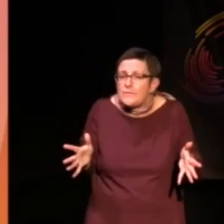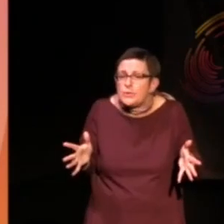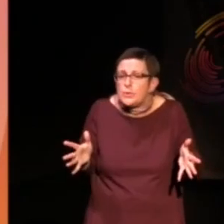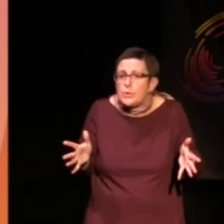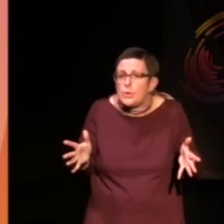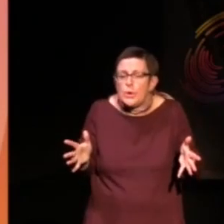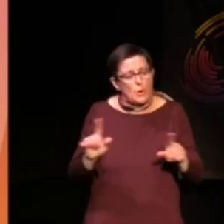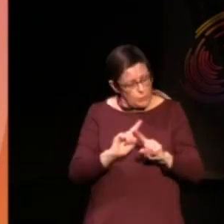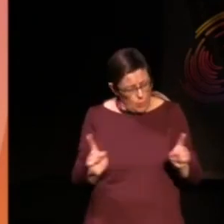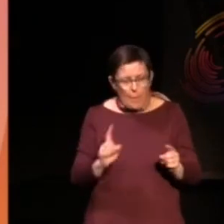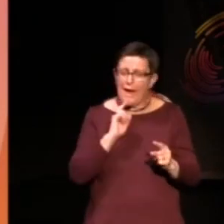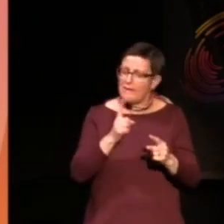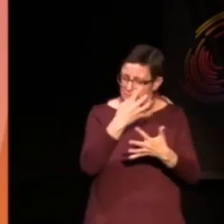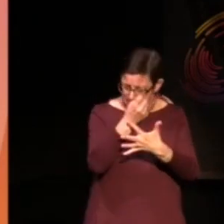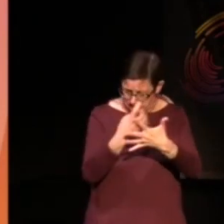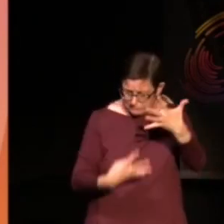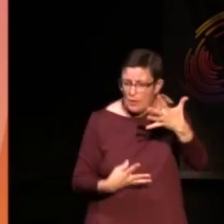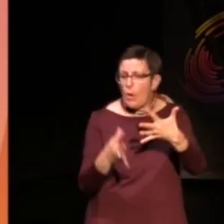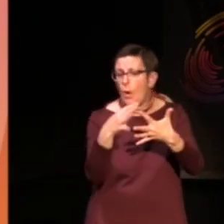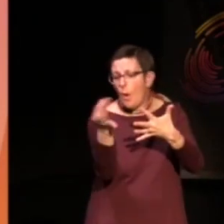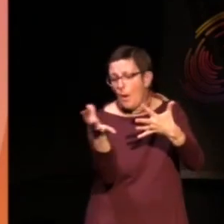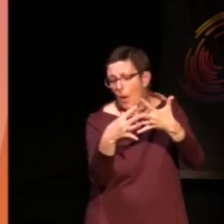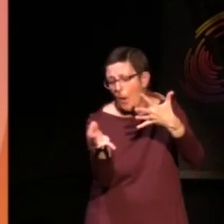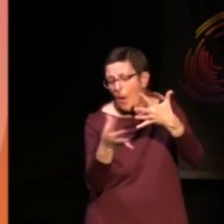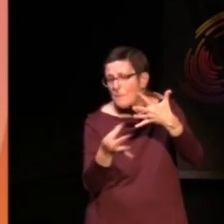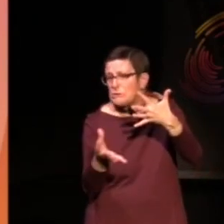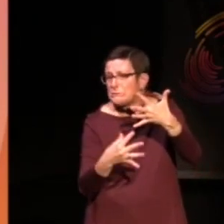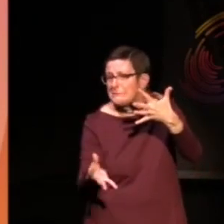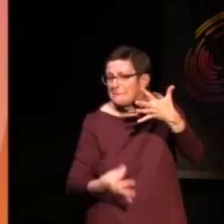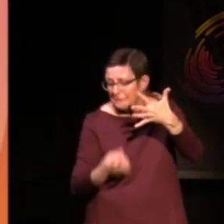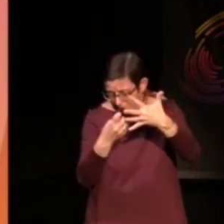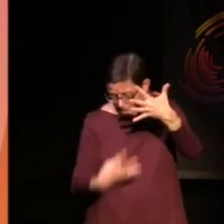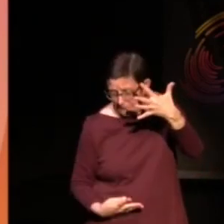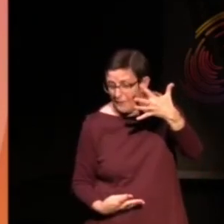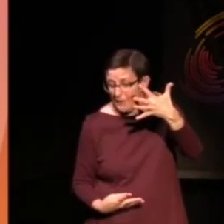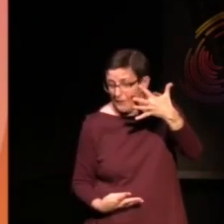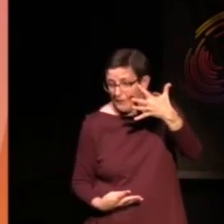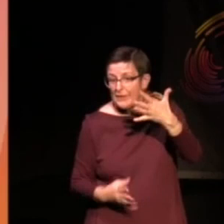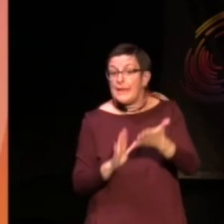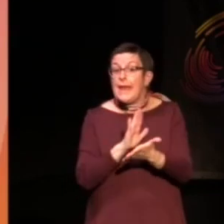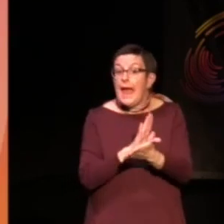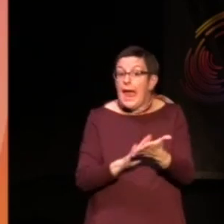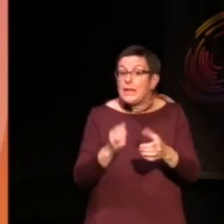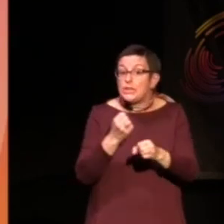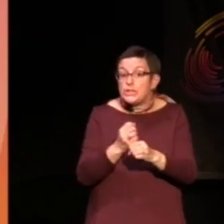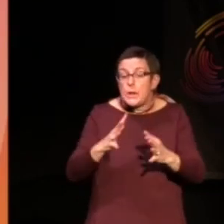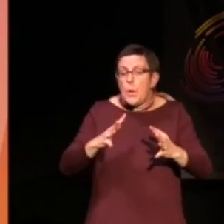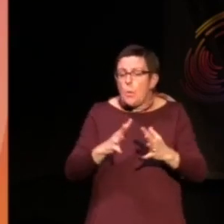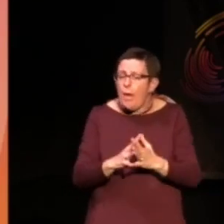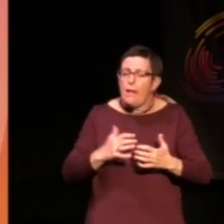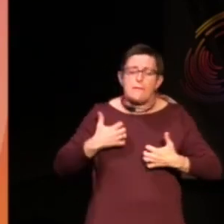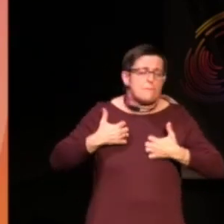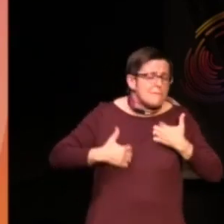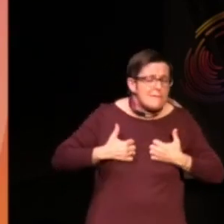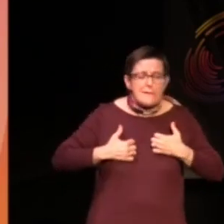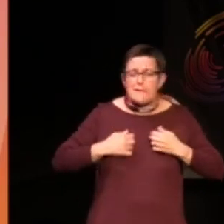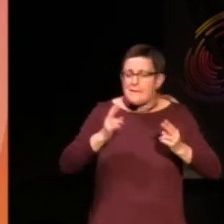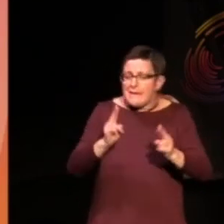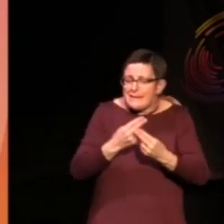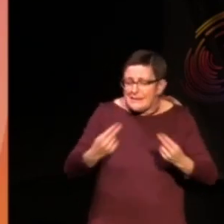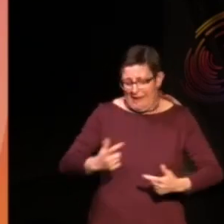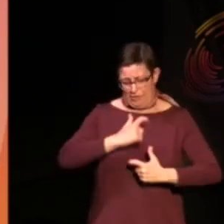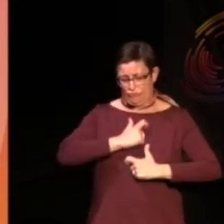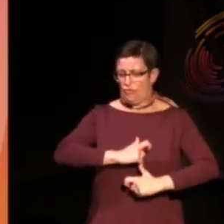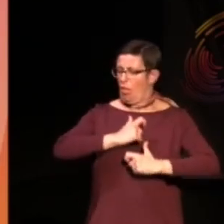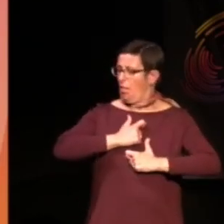not the only two options we have. H.G. Wells was endlessly interested in internationalism. And this point